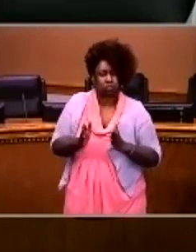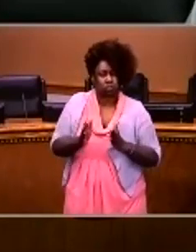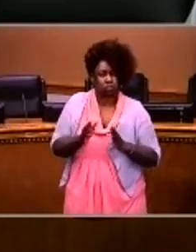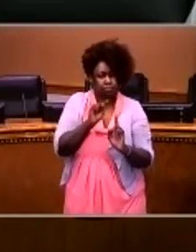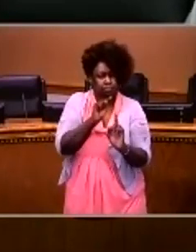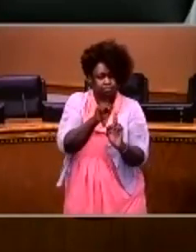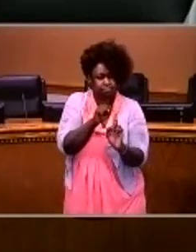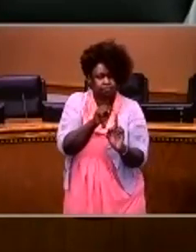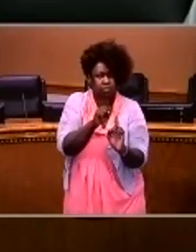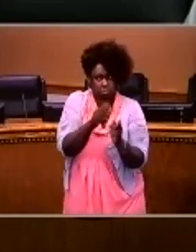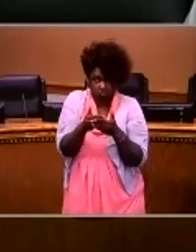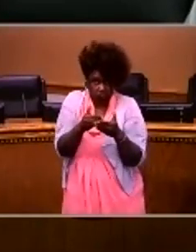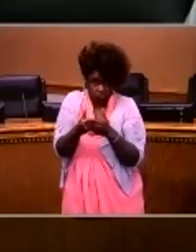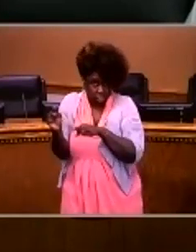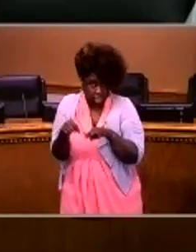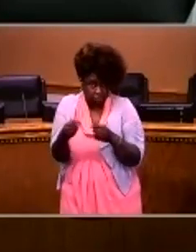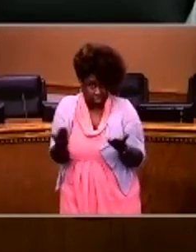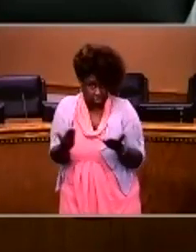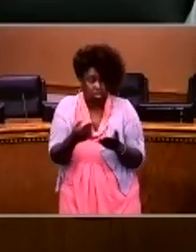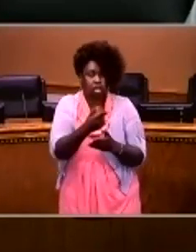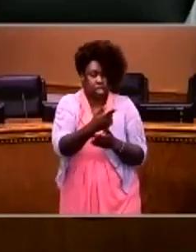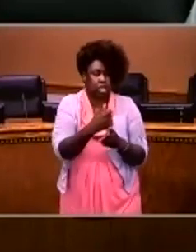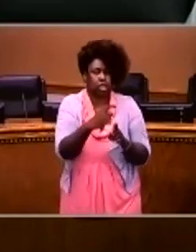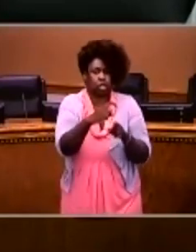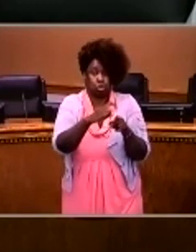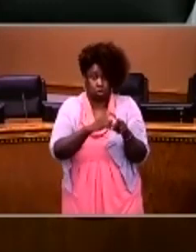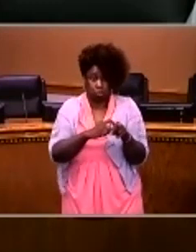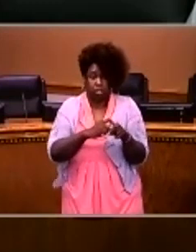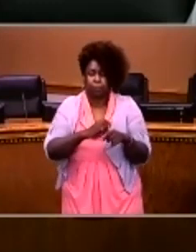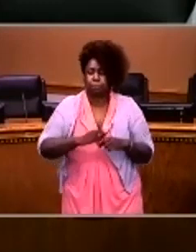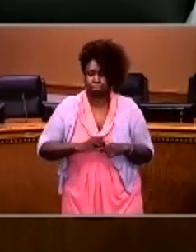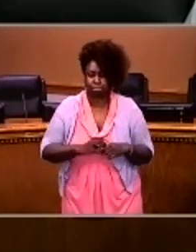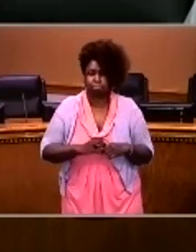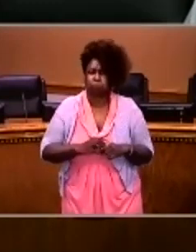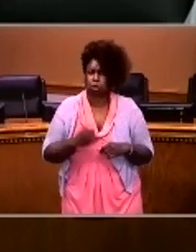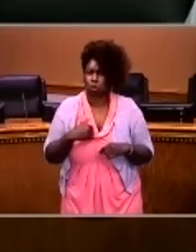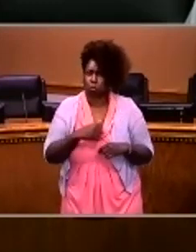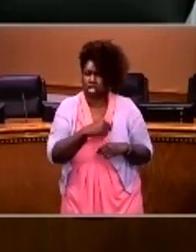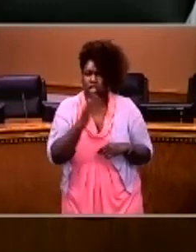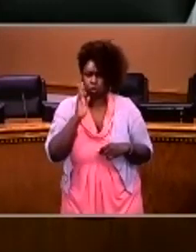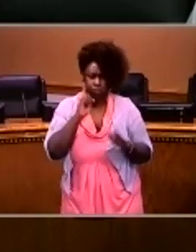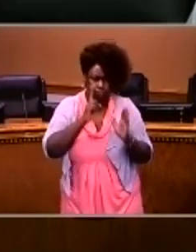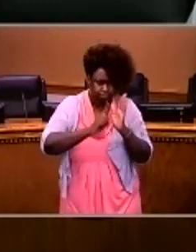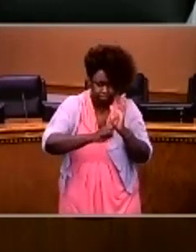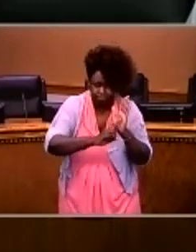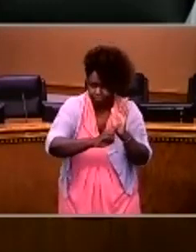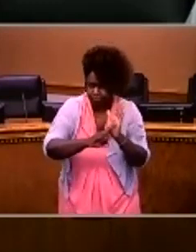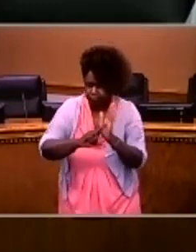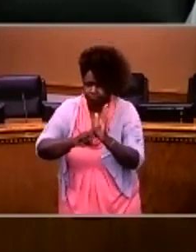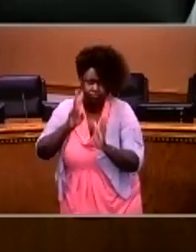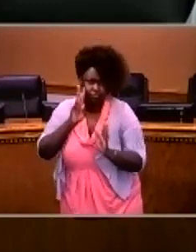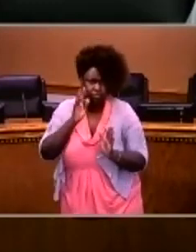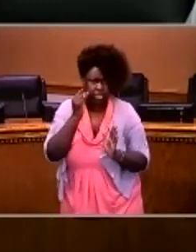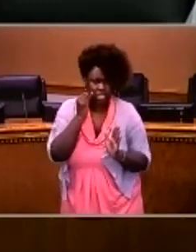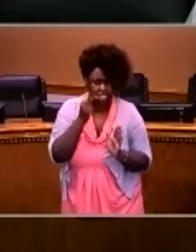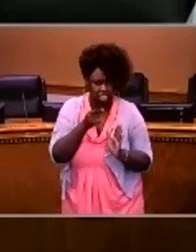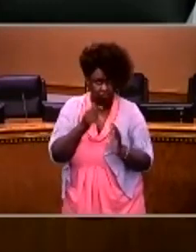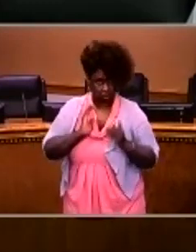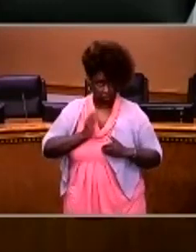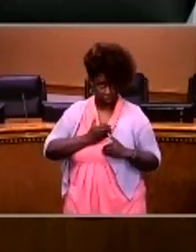press conference. Clayton, we will be looking into that to see if there is any outbreak